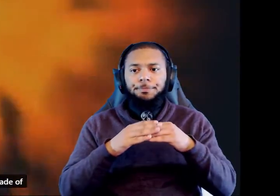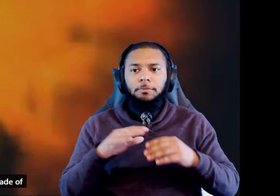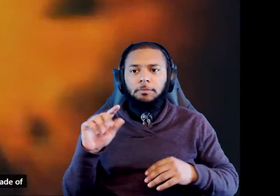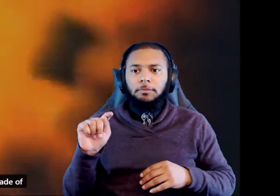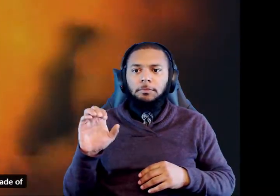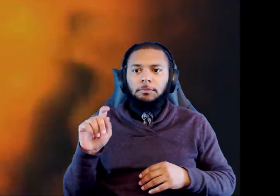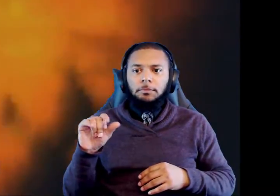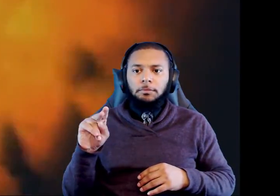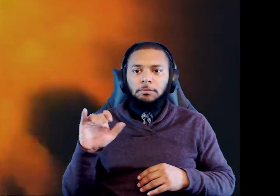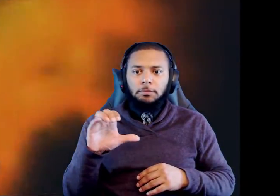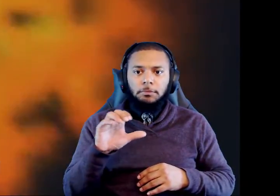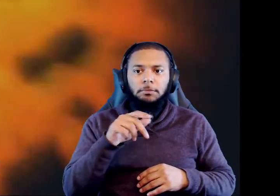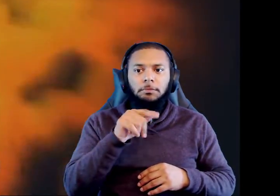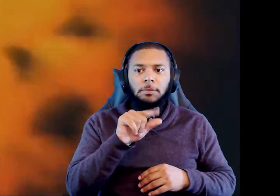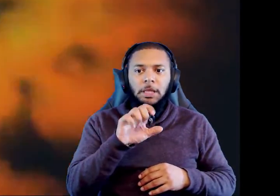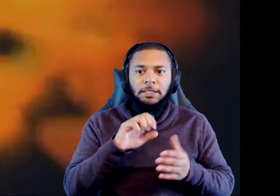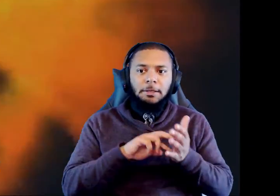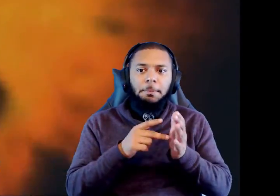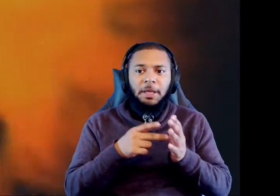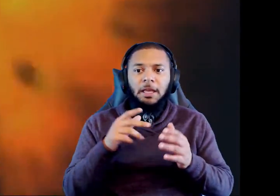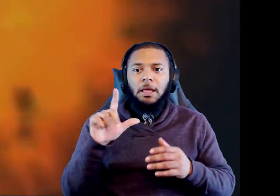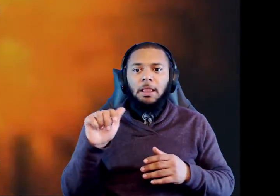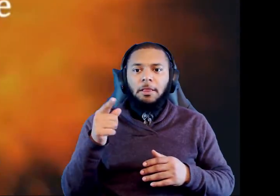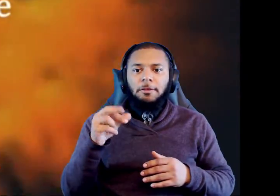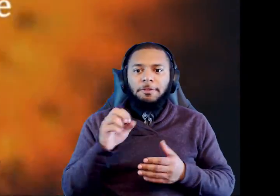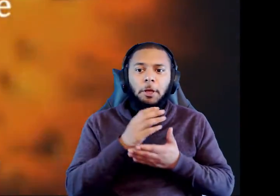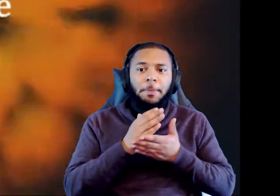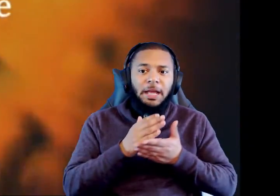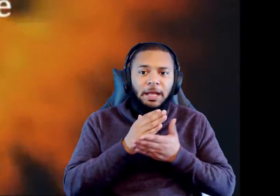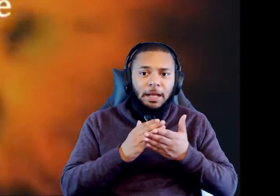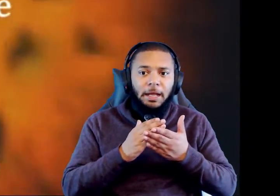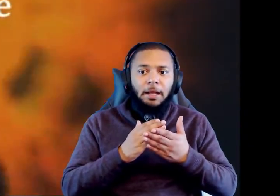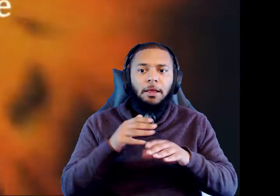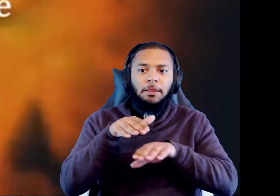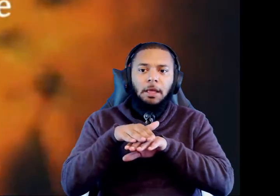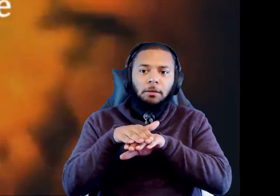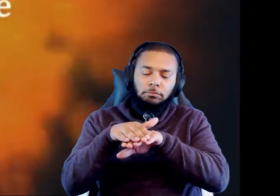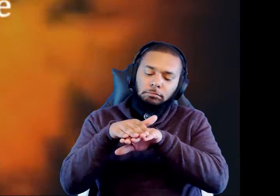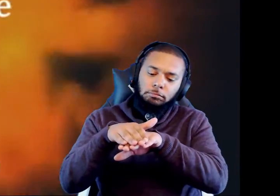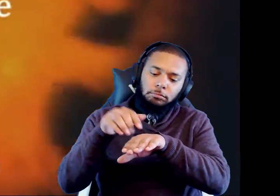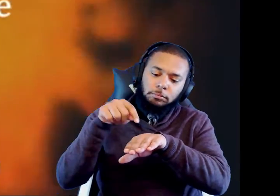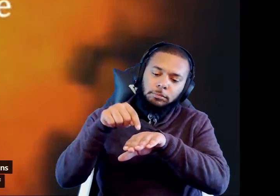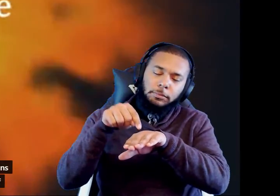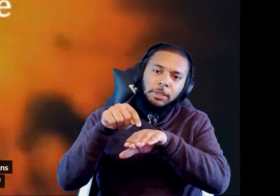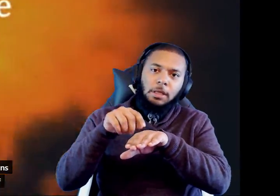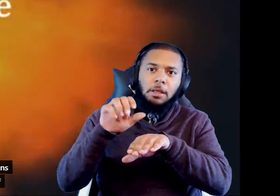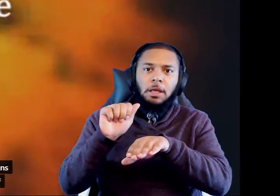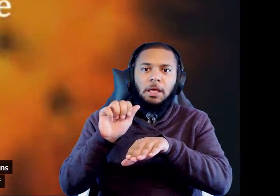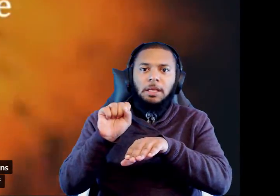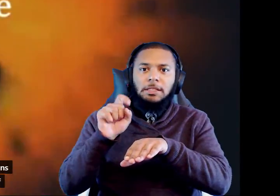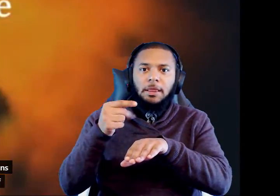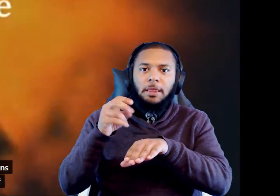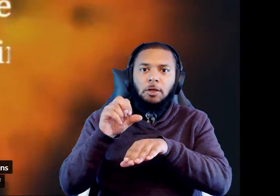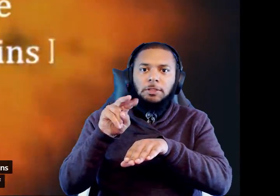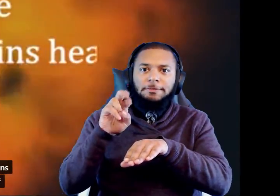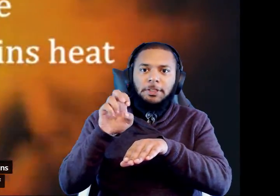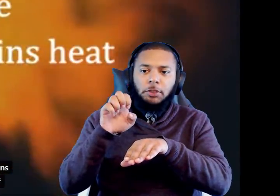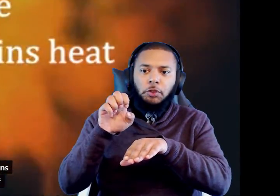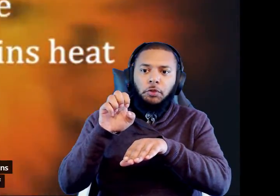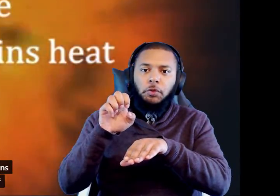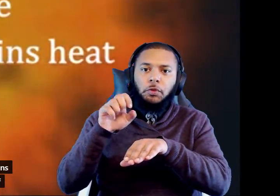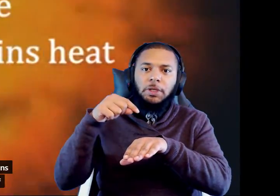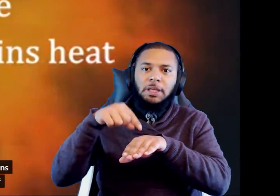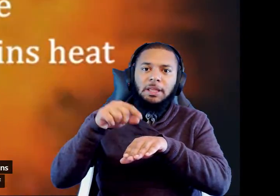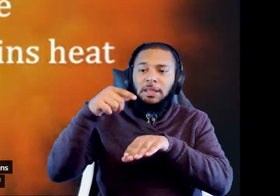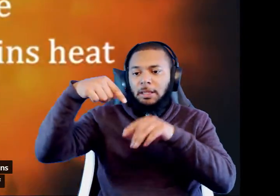plates are simply made of lithosphere pieces that ride on top of a plastic-like layer called the asthenosphere. The asthenosphere